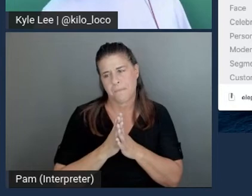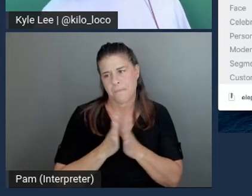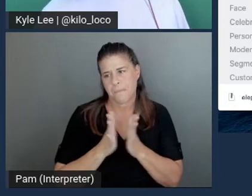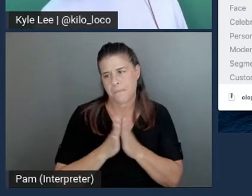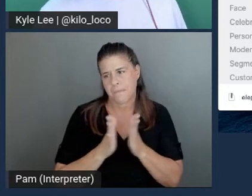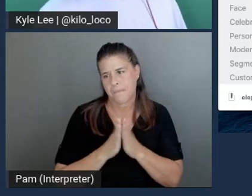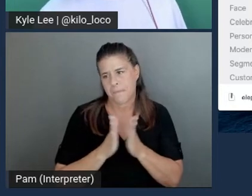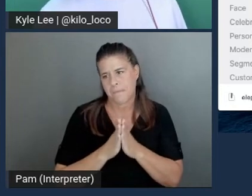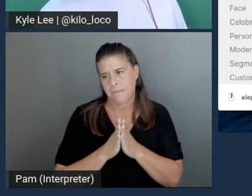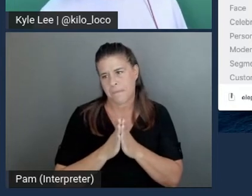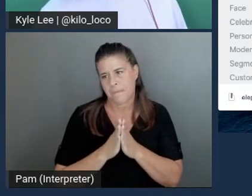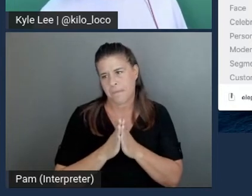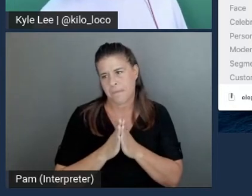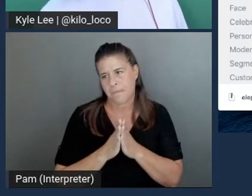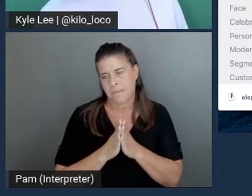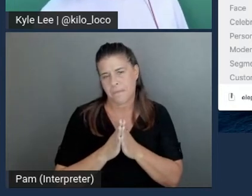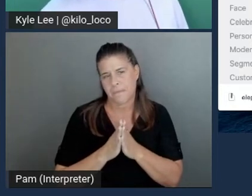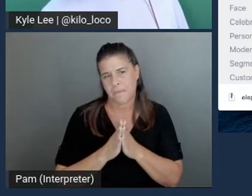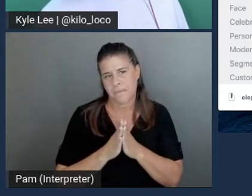food for brain.